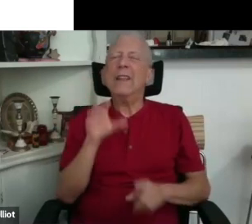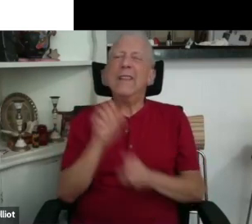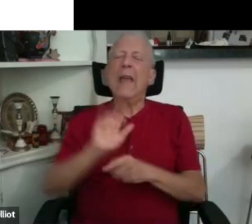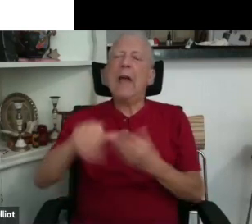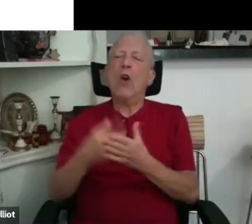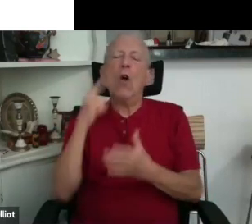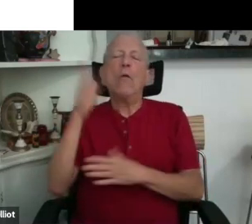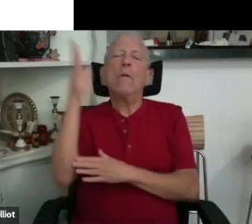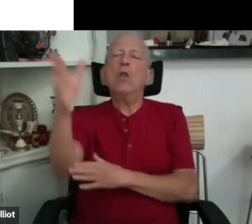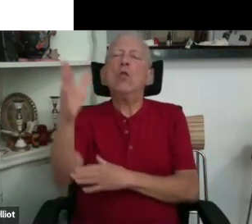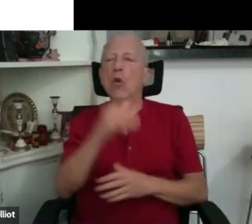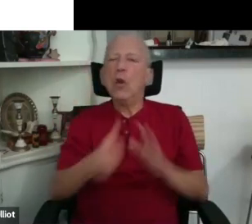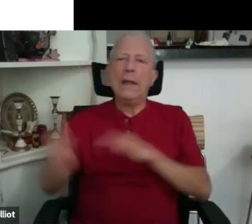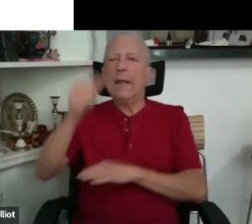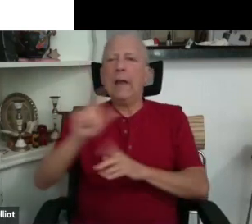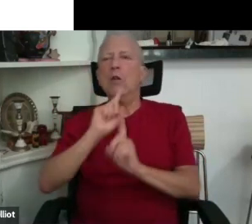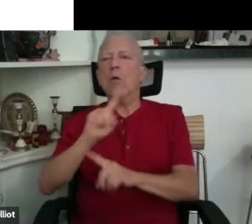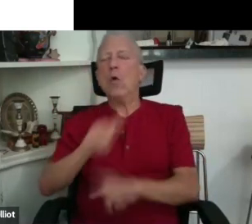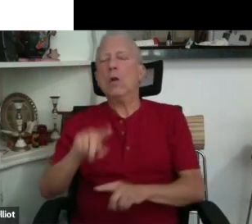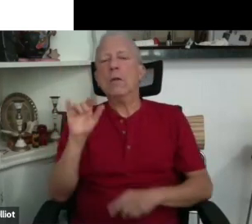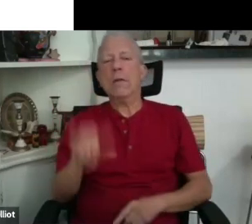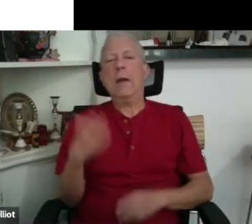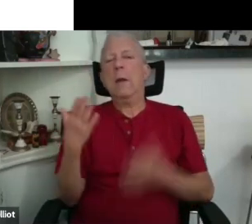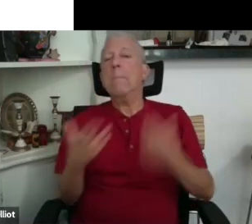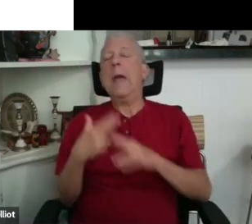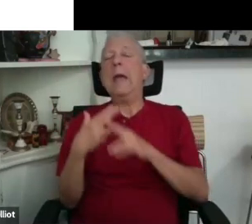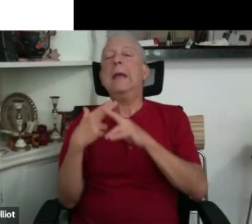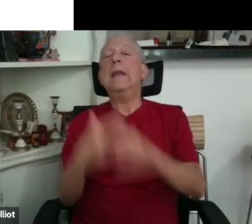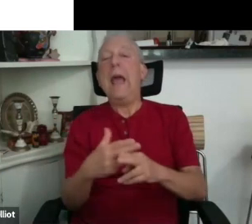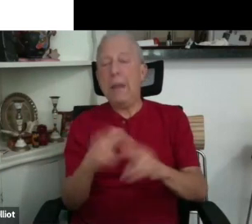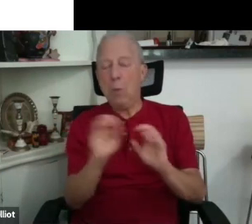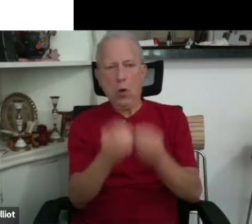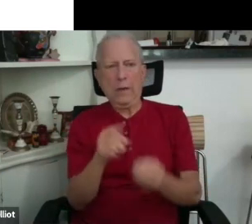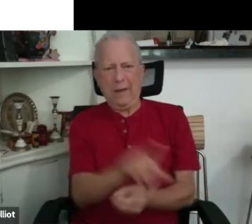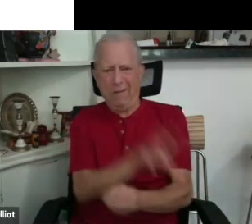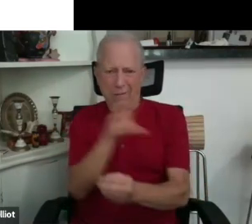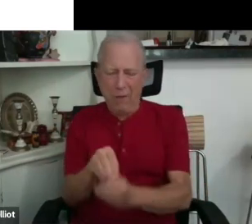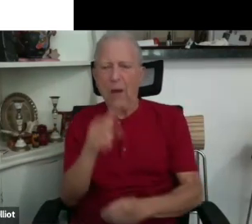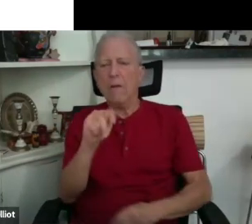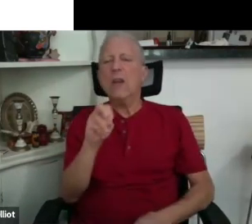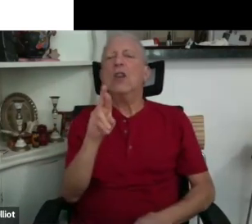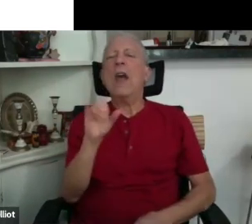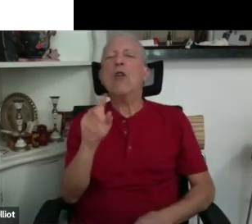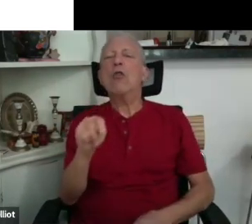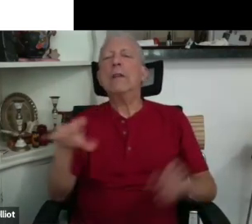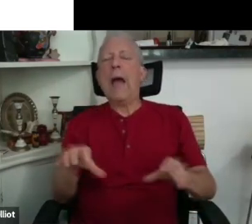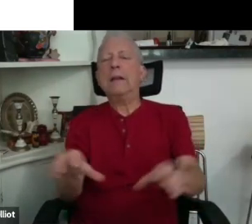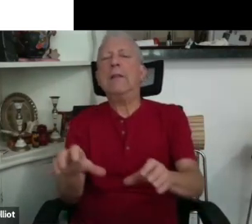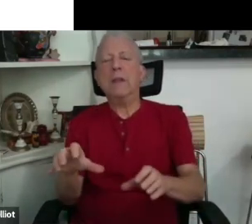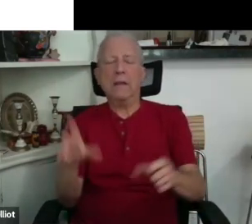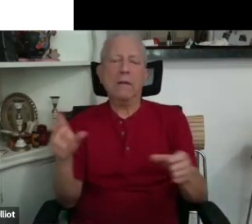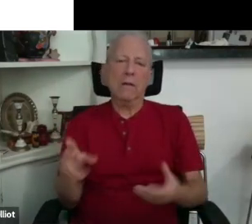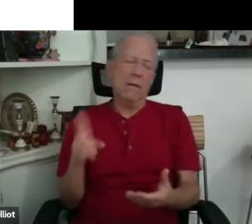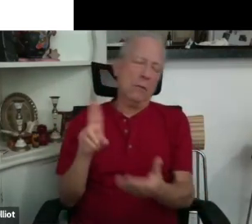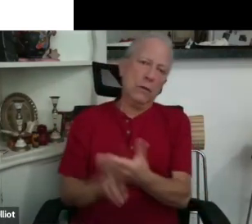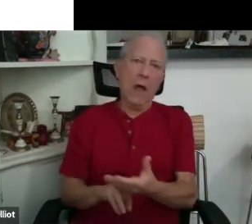executive orders that may name organizations engaged in terrorist activity defined in law. And